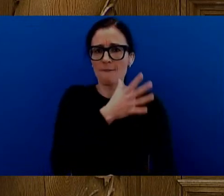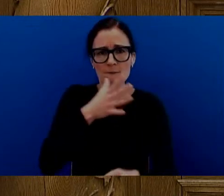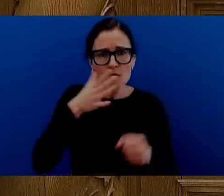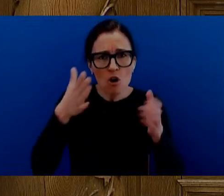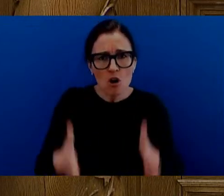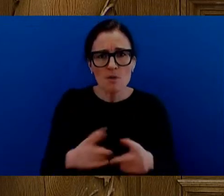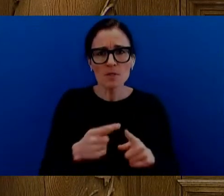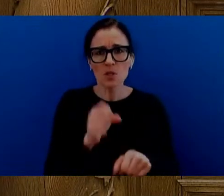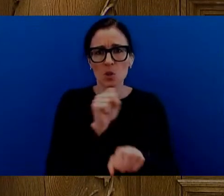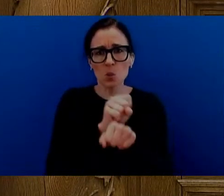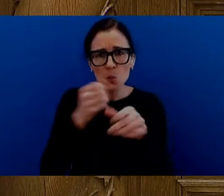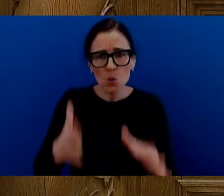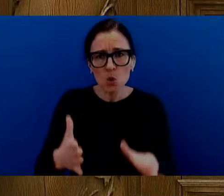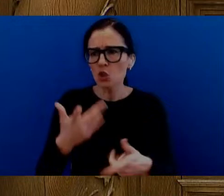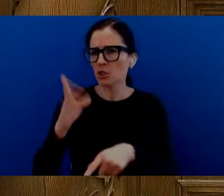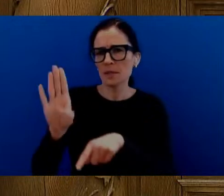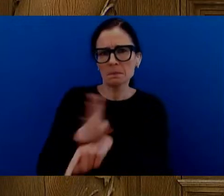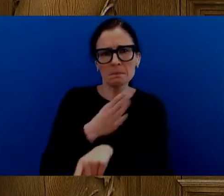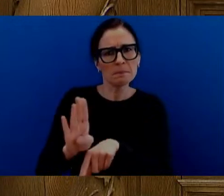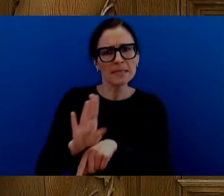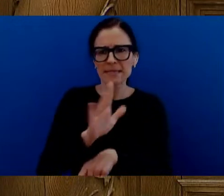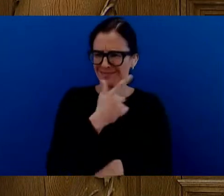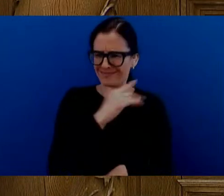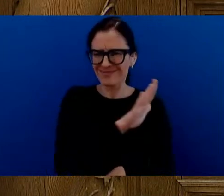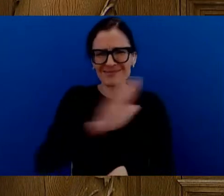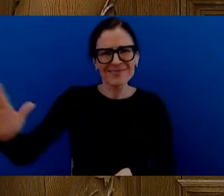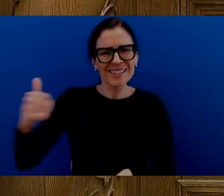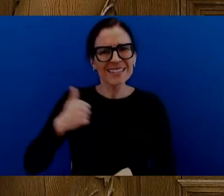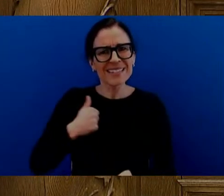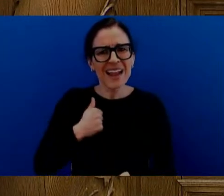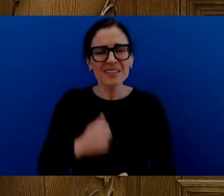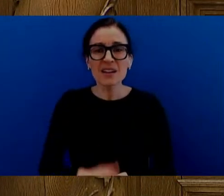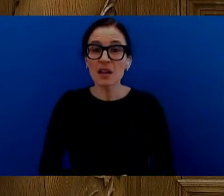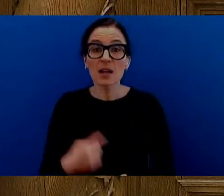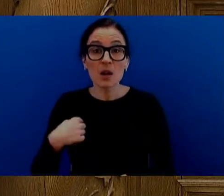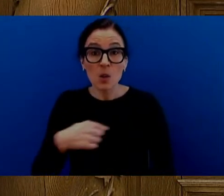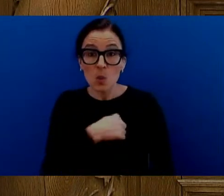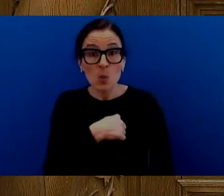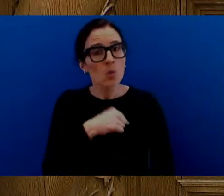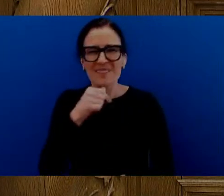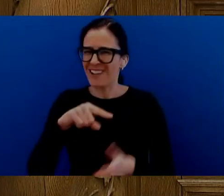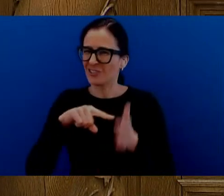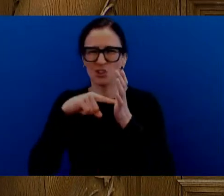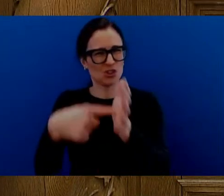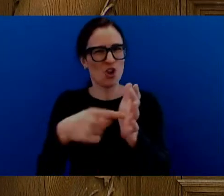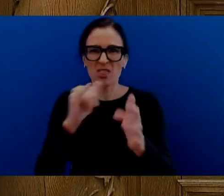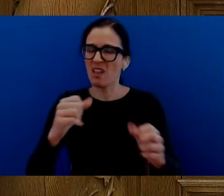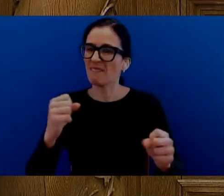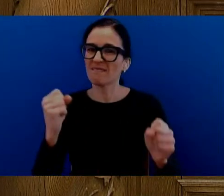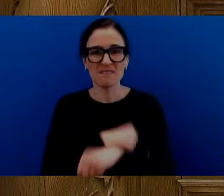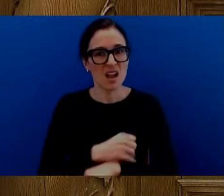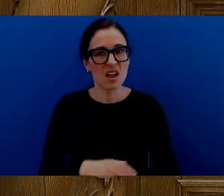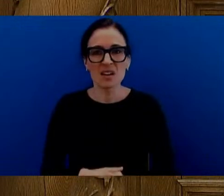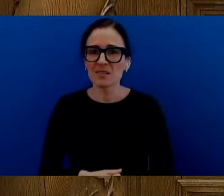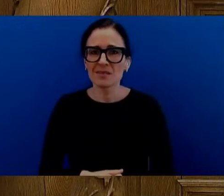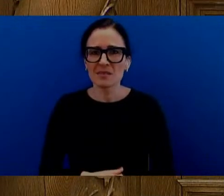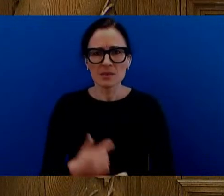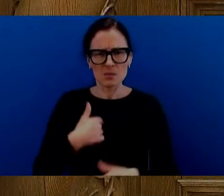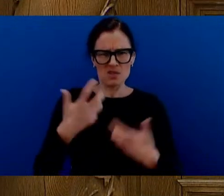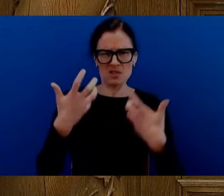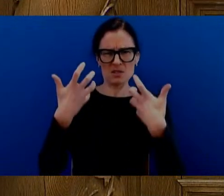not a fight we started. This is not a fight we want. But we won't ever roll over or let our guard down.